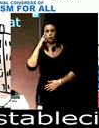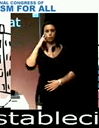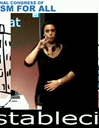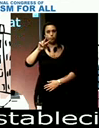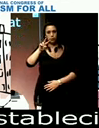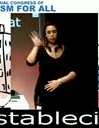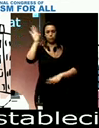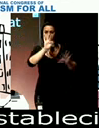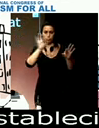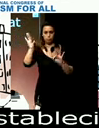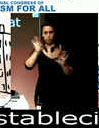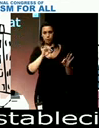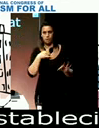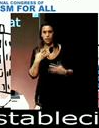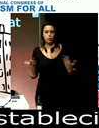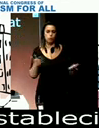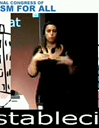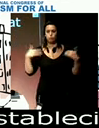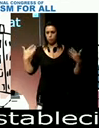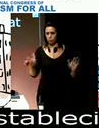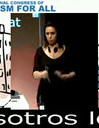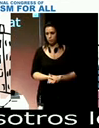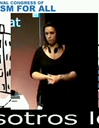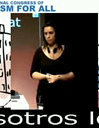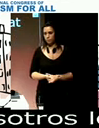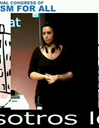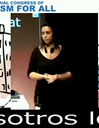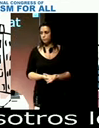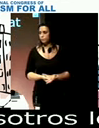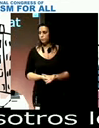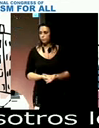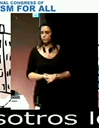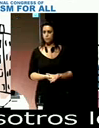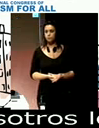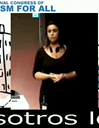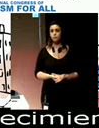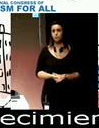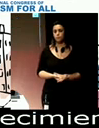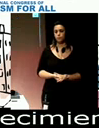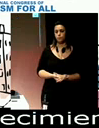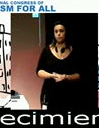depending on their needs or circumstances, they can choose.